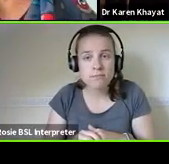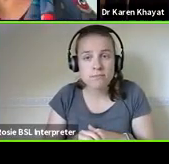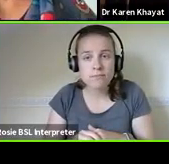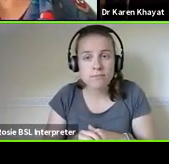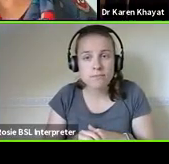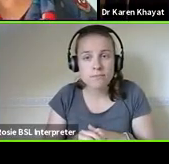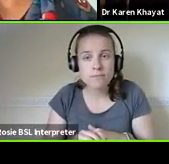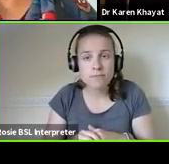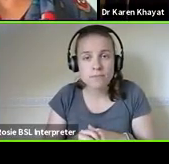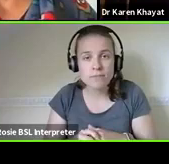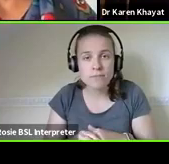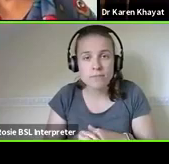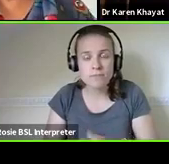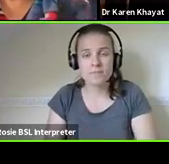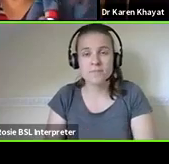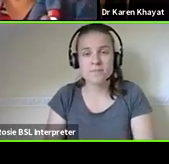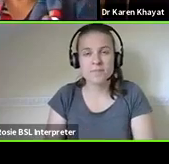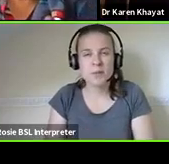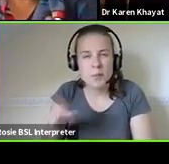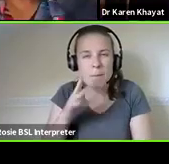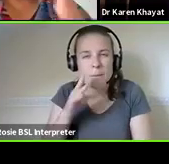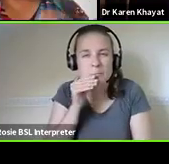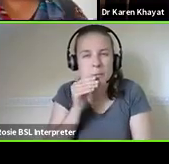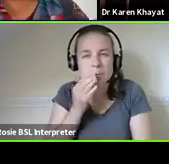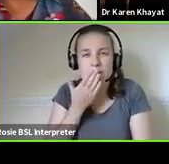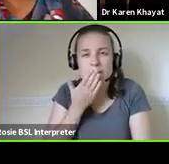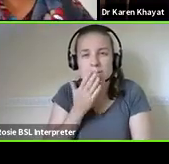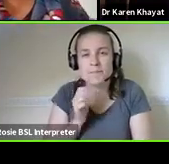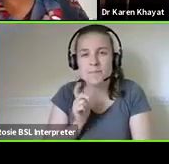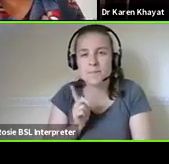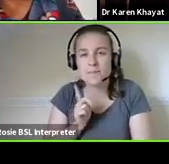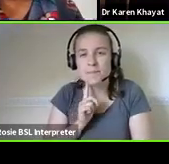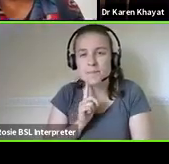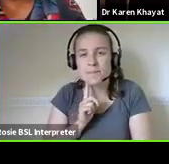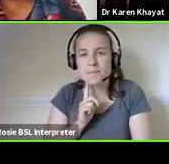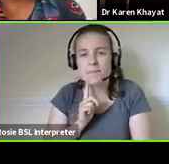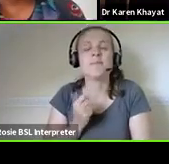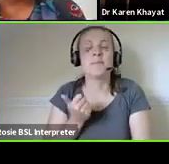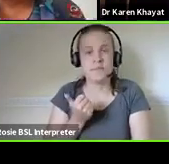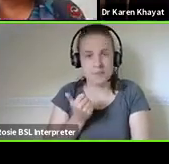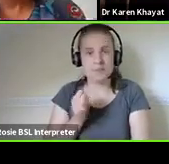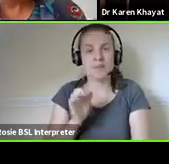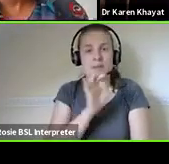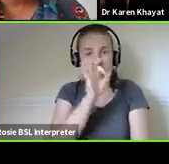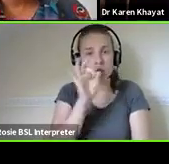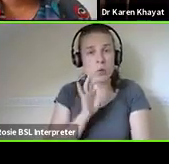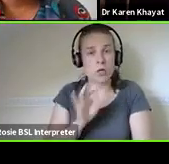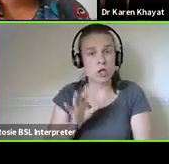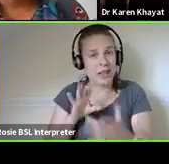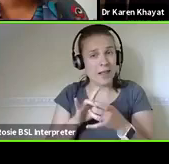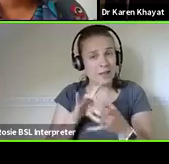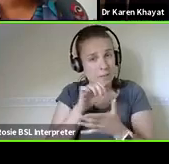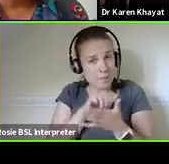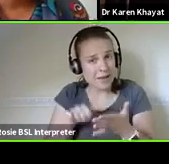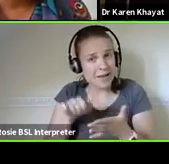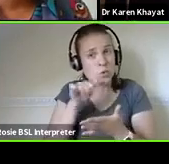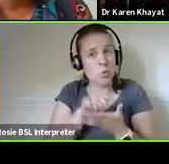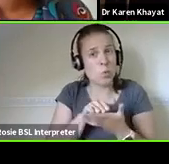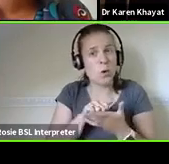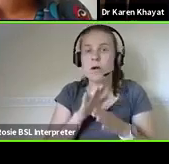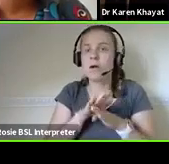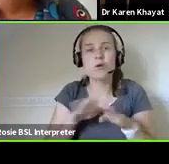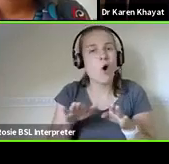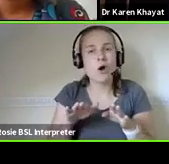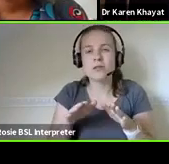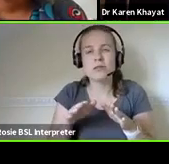You're muted. Hang on, let's see if we can unmute you. There we go. So the question was around making sure that there's no